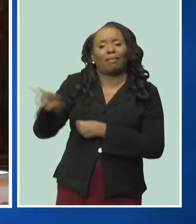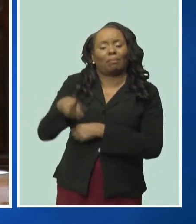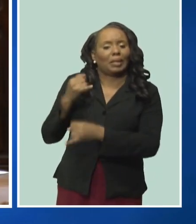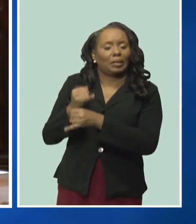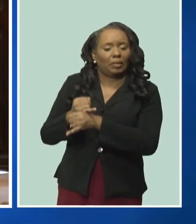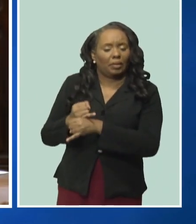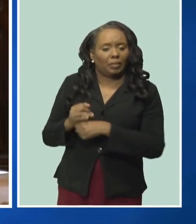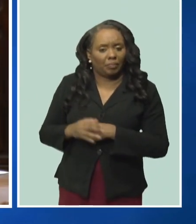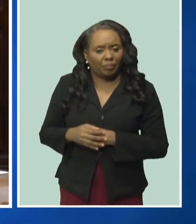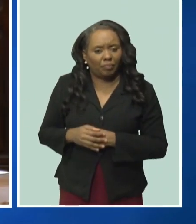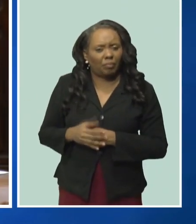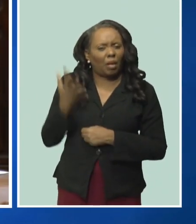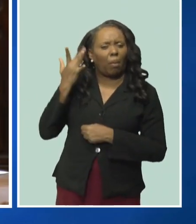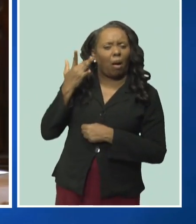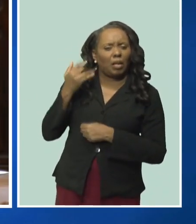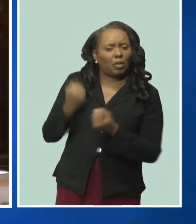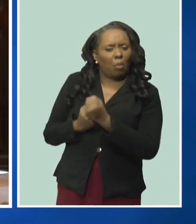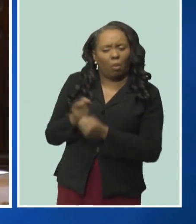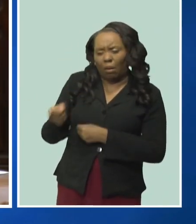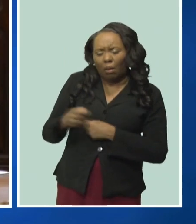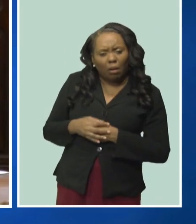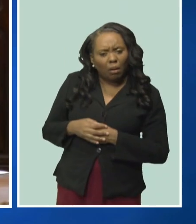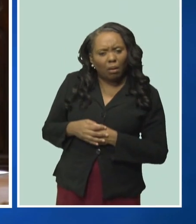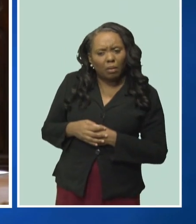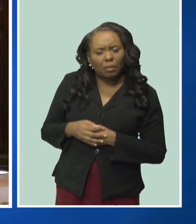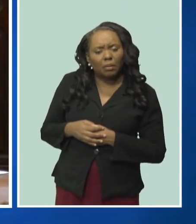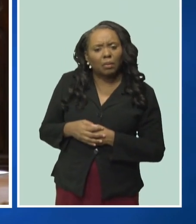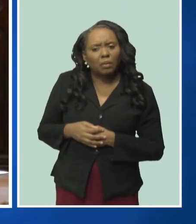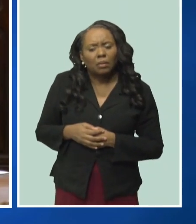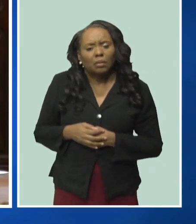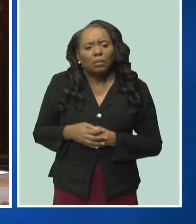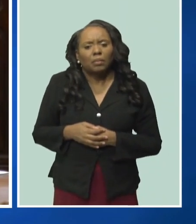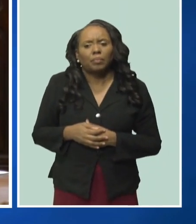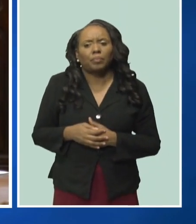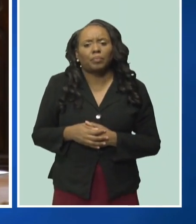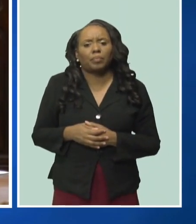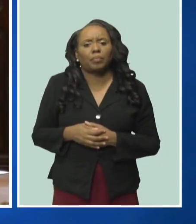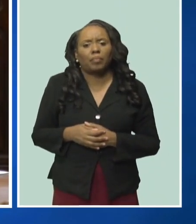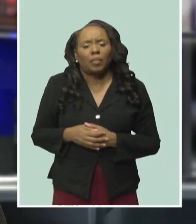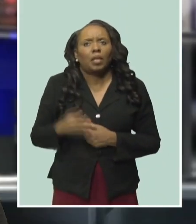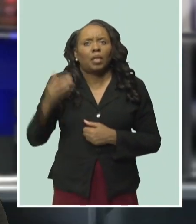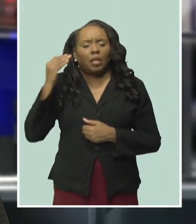to support the industry because there's the other recognition that it is seasonal.